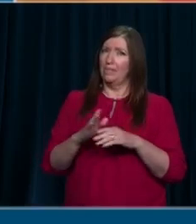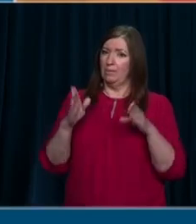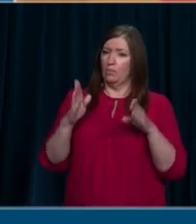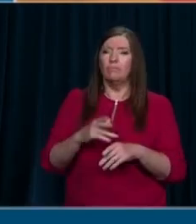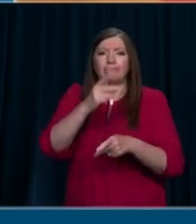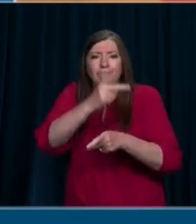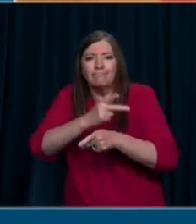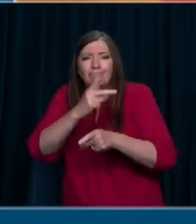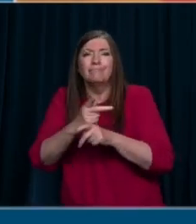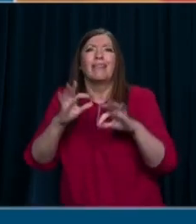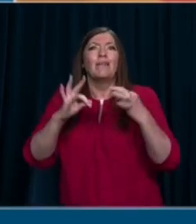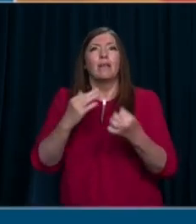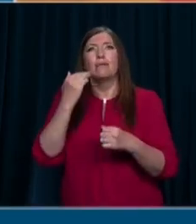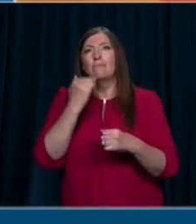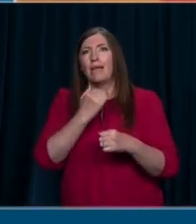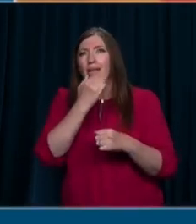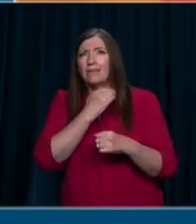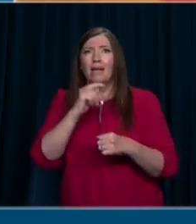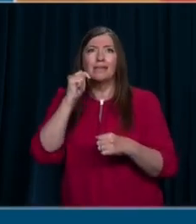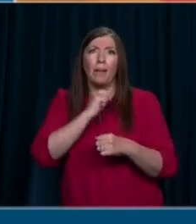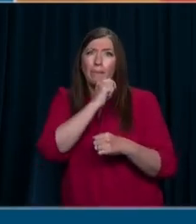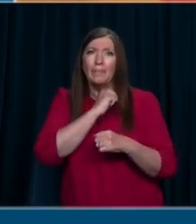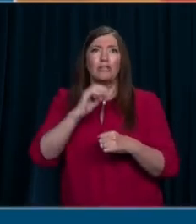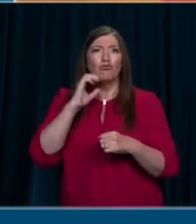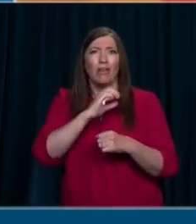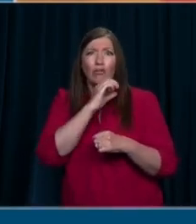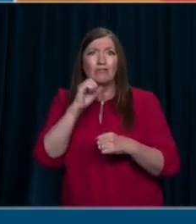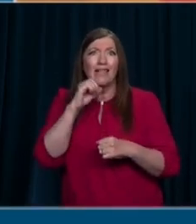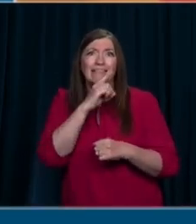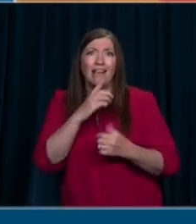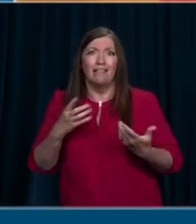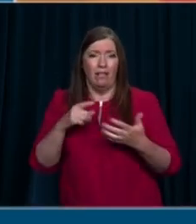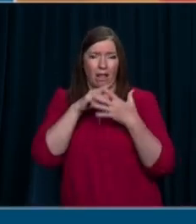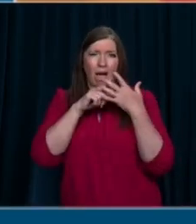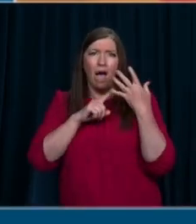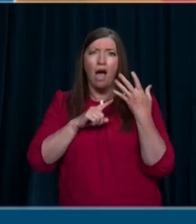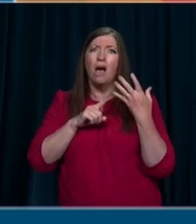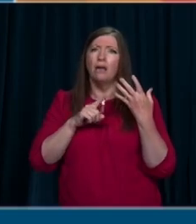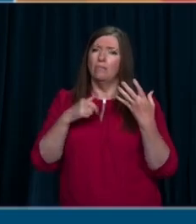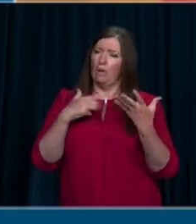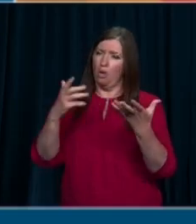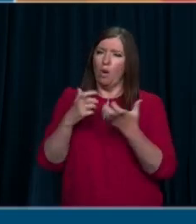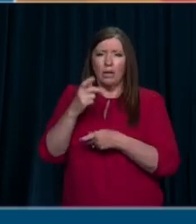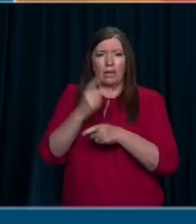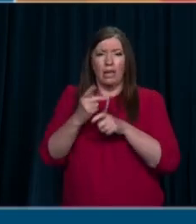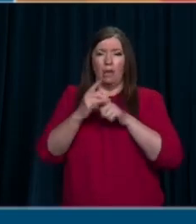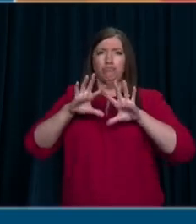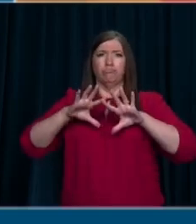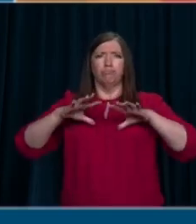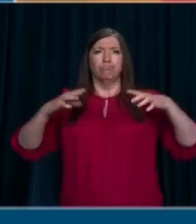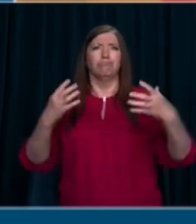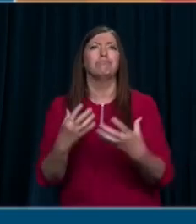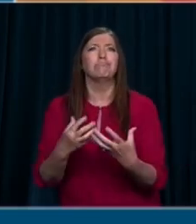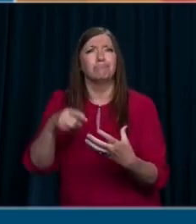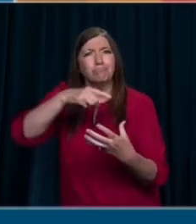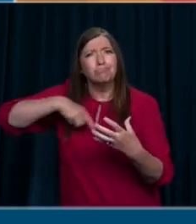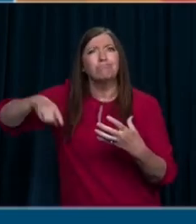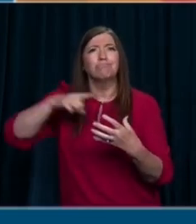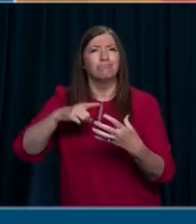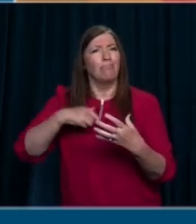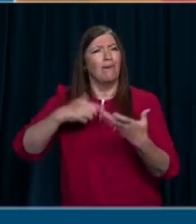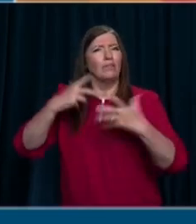Mesa, Tempe, Chandler, and Scottsdale. And I want to take care of the body politic. I've been battle vetted and battle